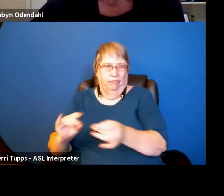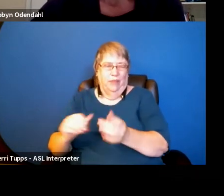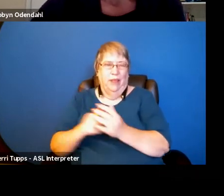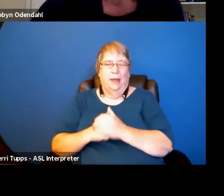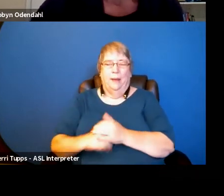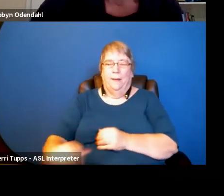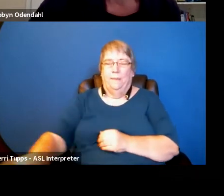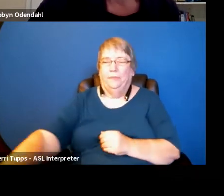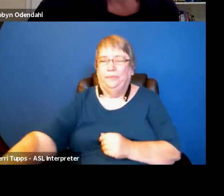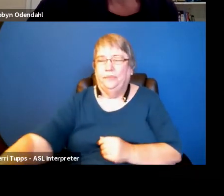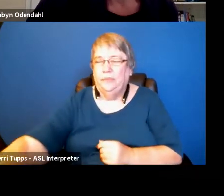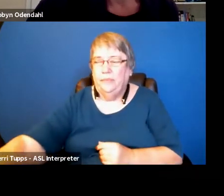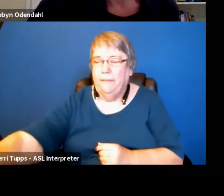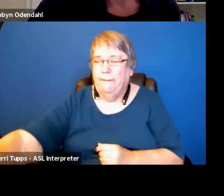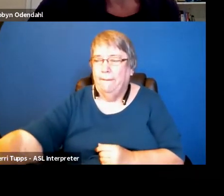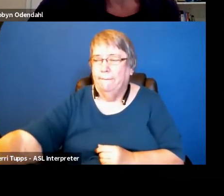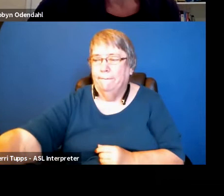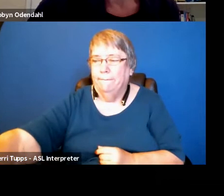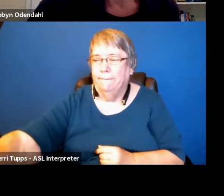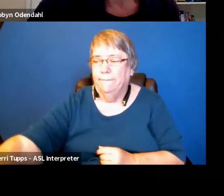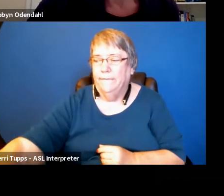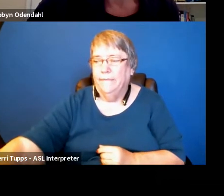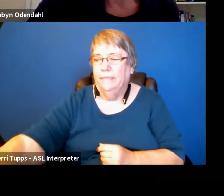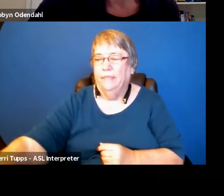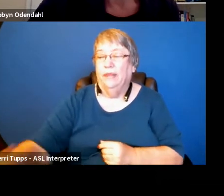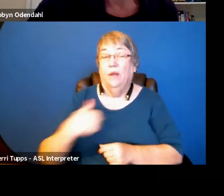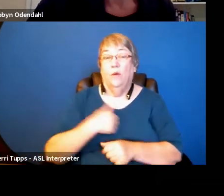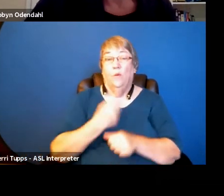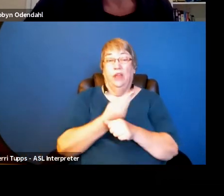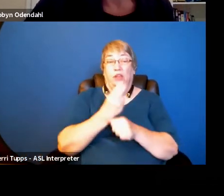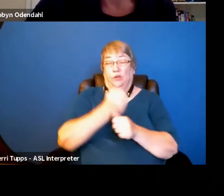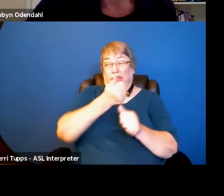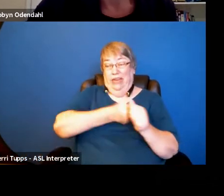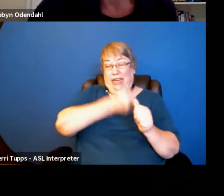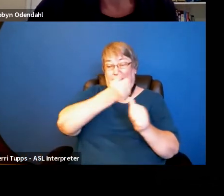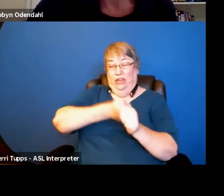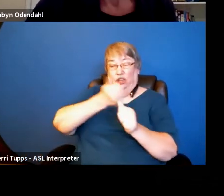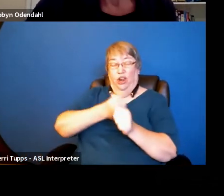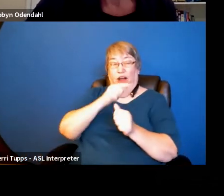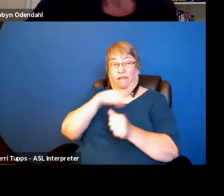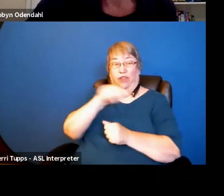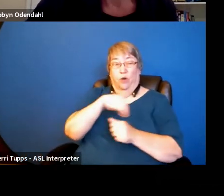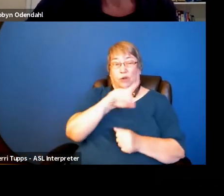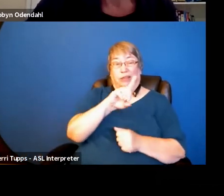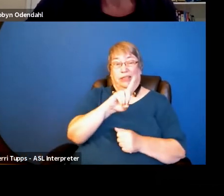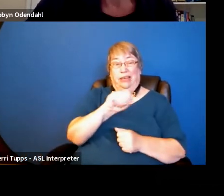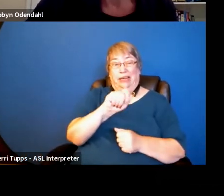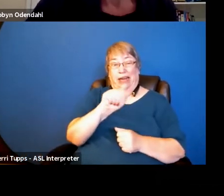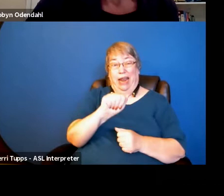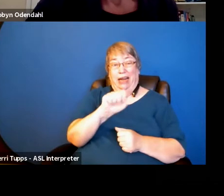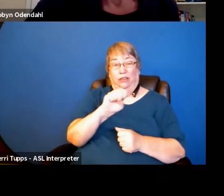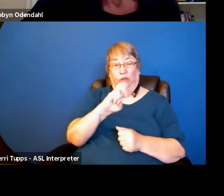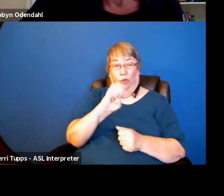On the next slide, we used these data sources to illustrate sort of three aspects of the behavioral health